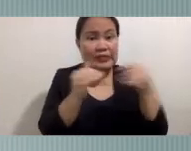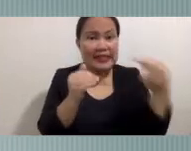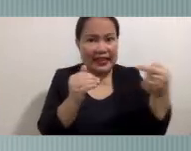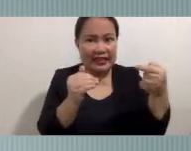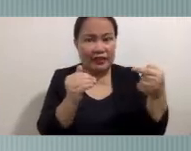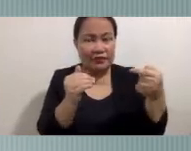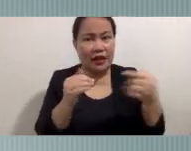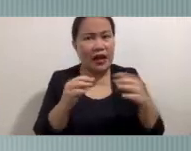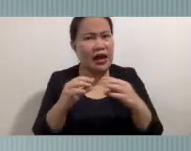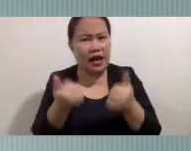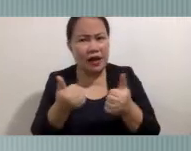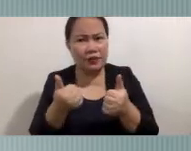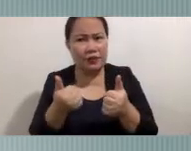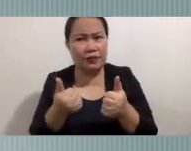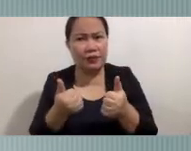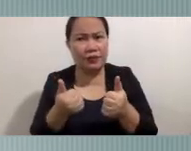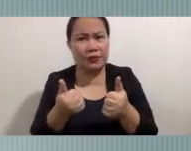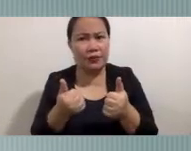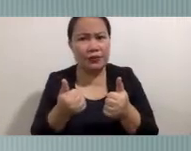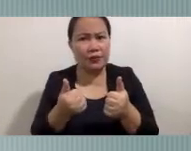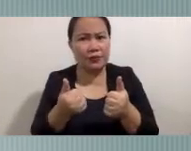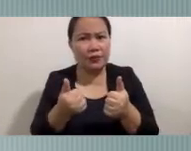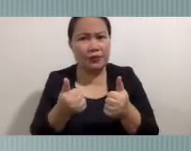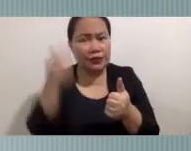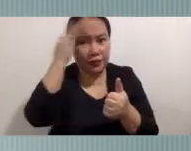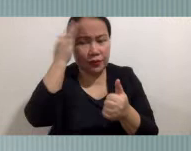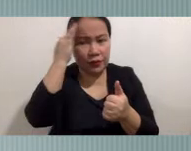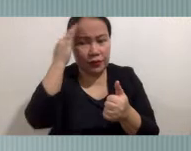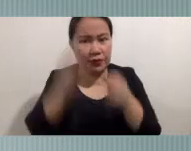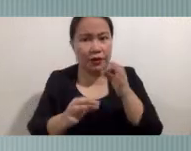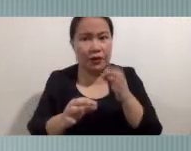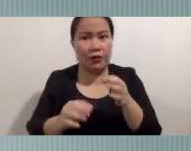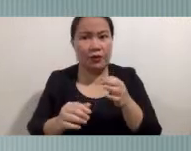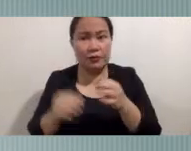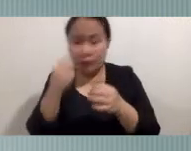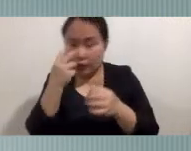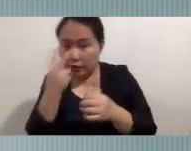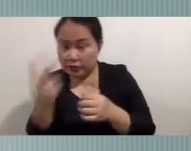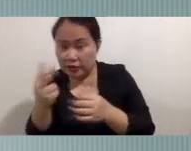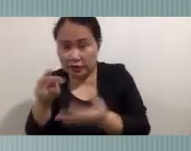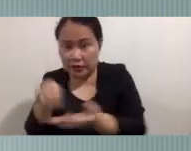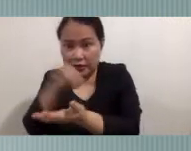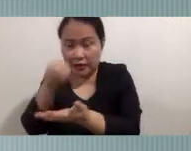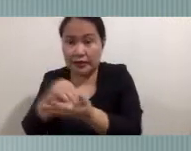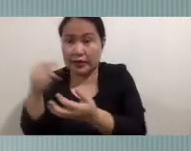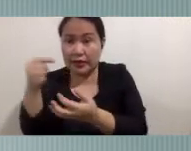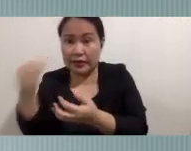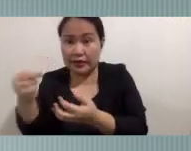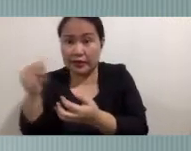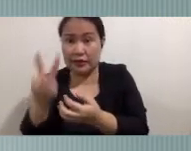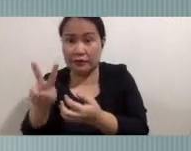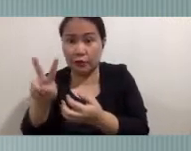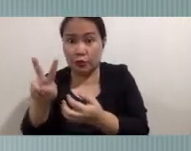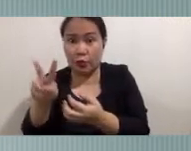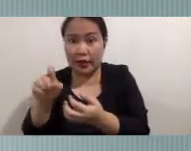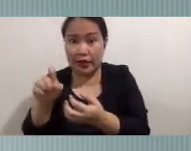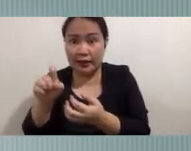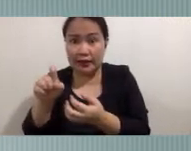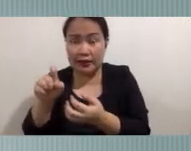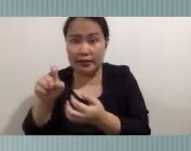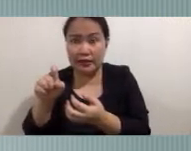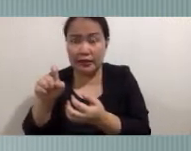dalawang integers na yon kung ano ang positive at ano ang negative? Okay, so dito tayo titingin. Since negative